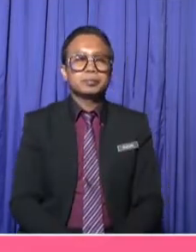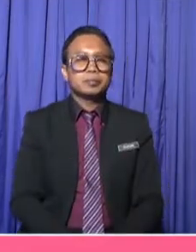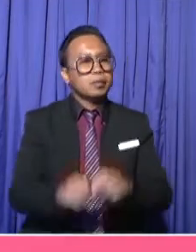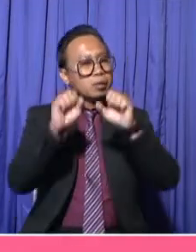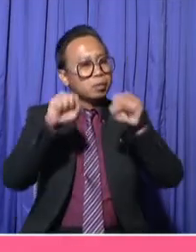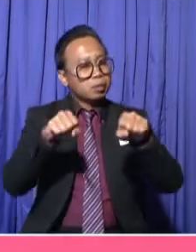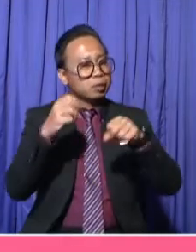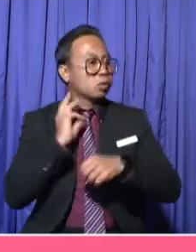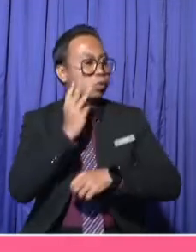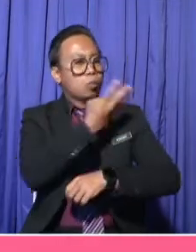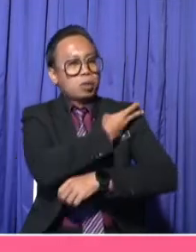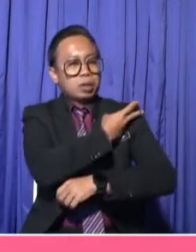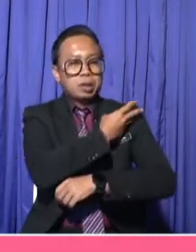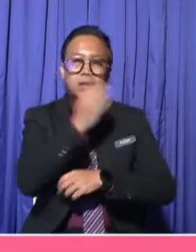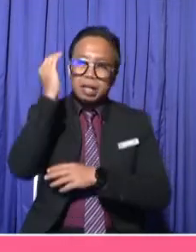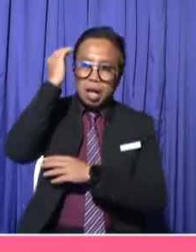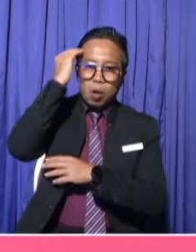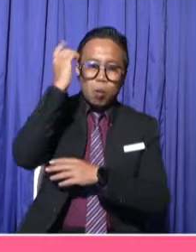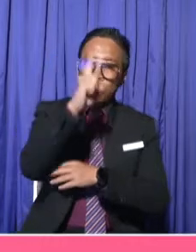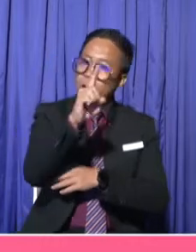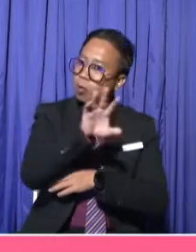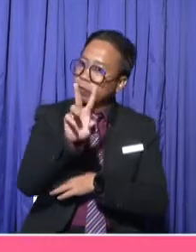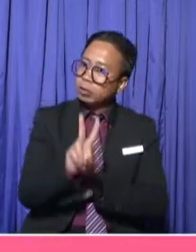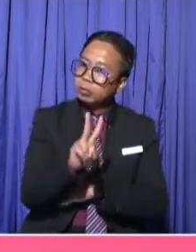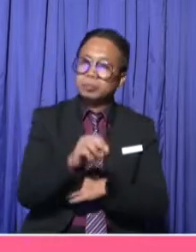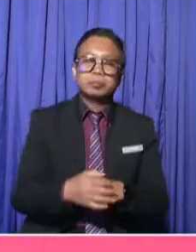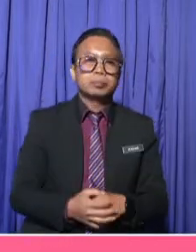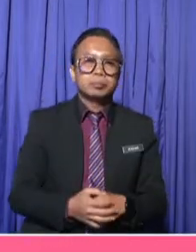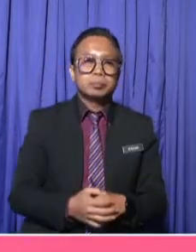Can we consider these as 1/2?